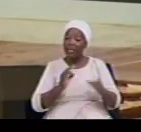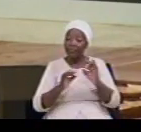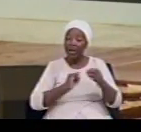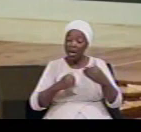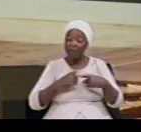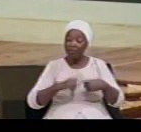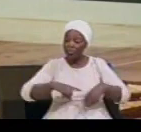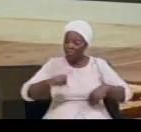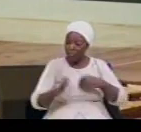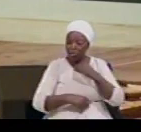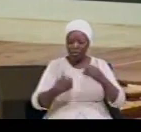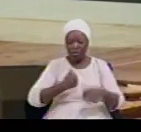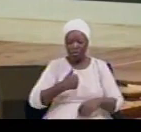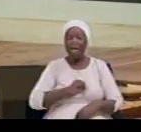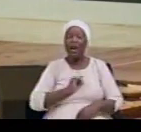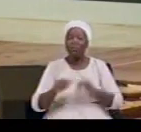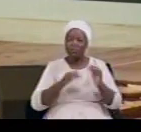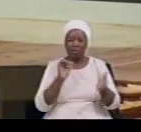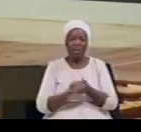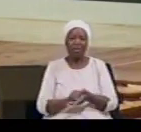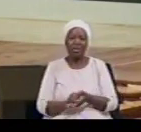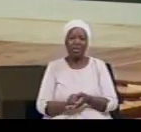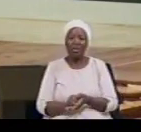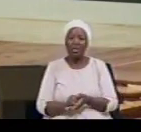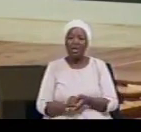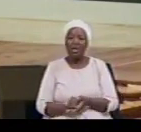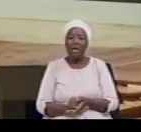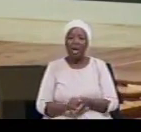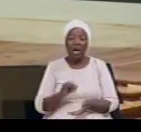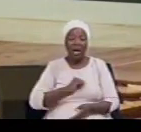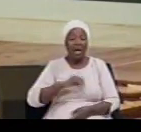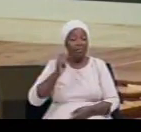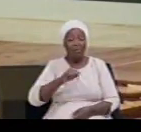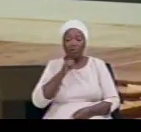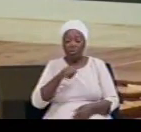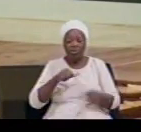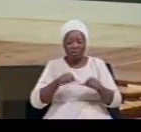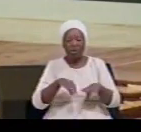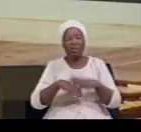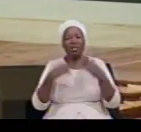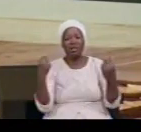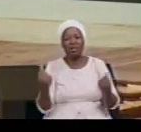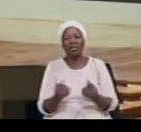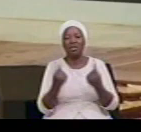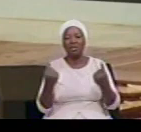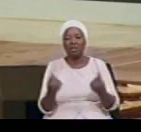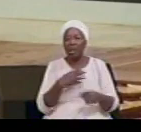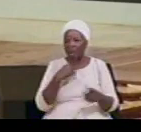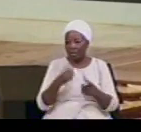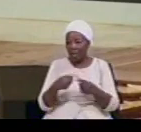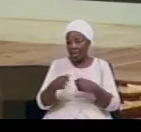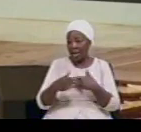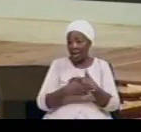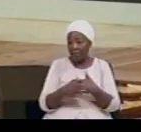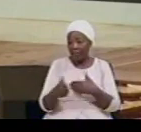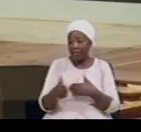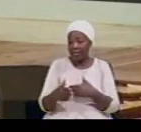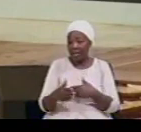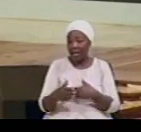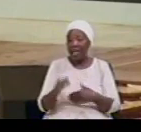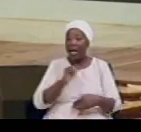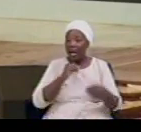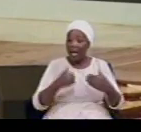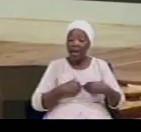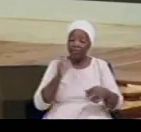punish myself. I must not continue in sin. And then after I have